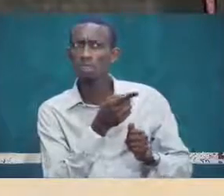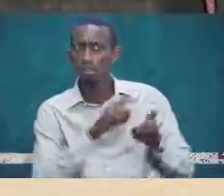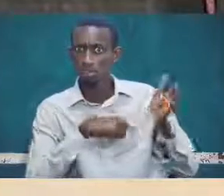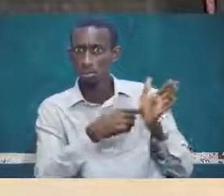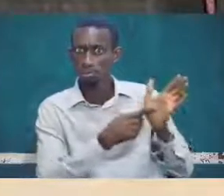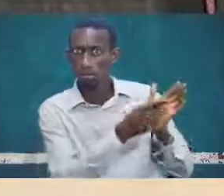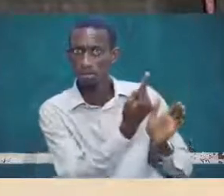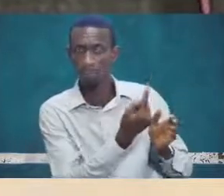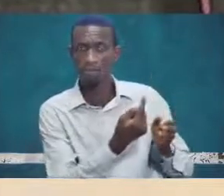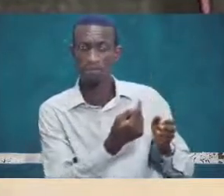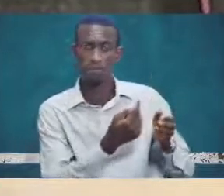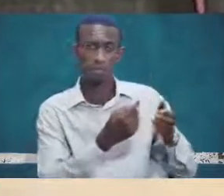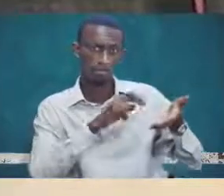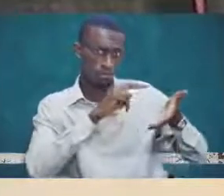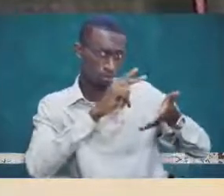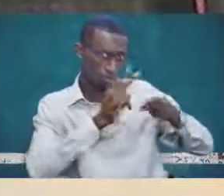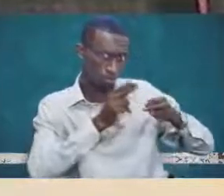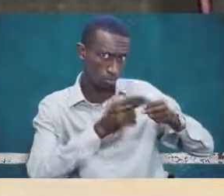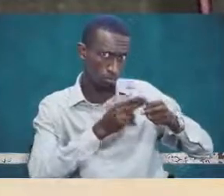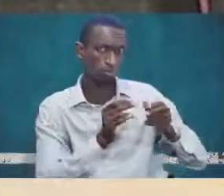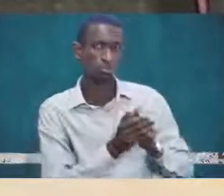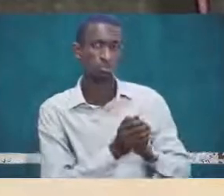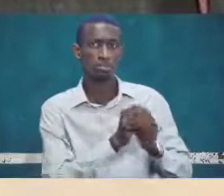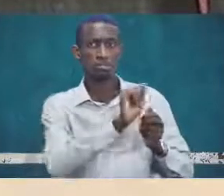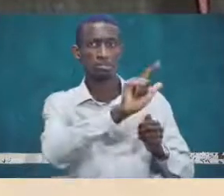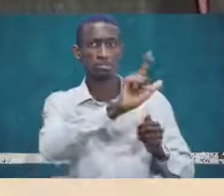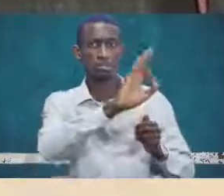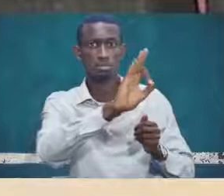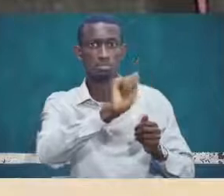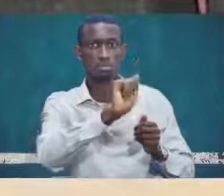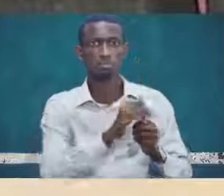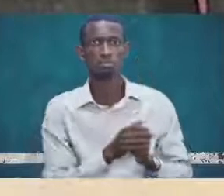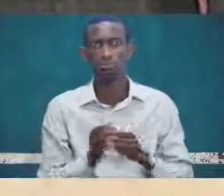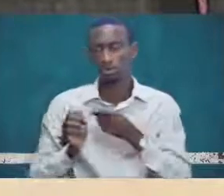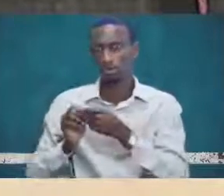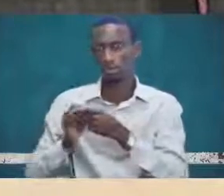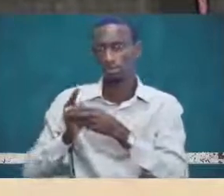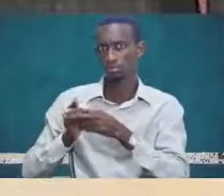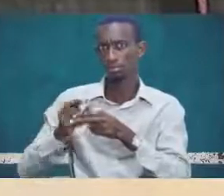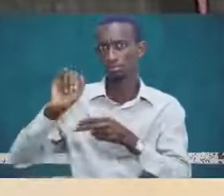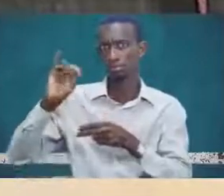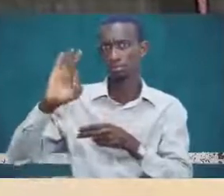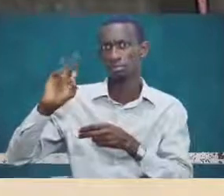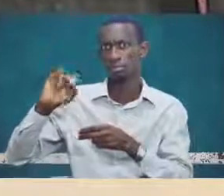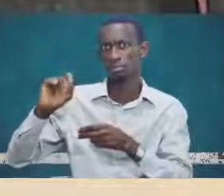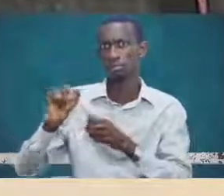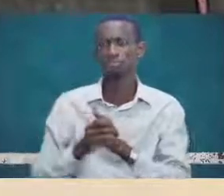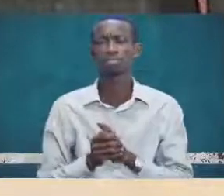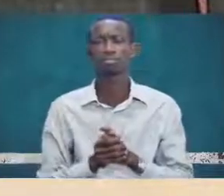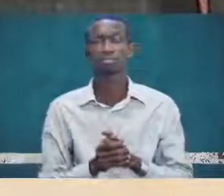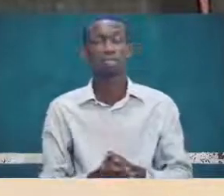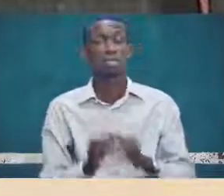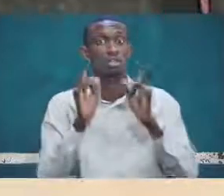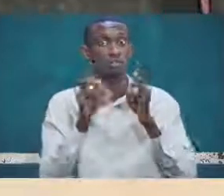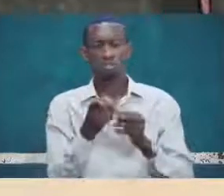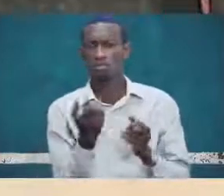as the meaning is written. I hope we are together. Now, from there, if you have two